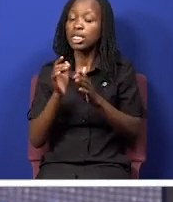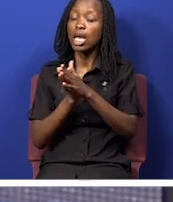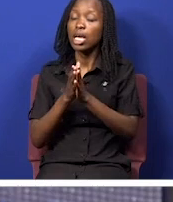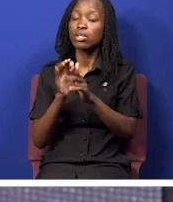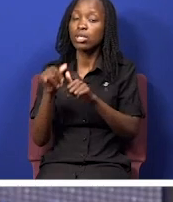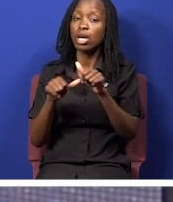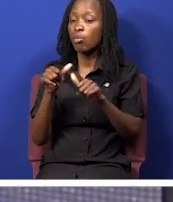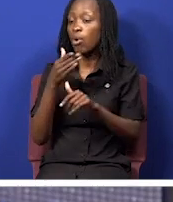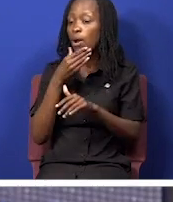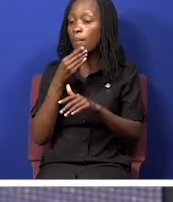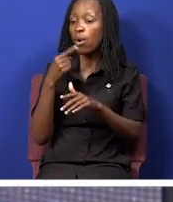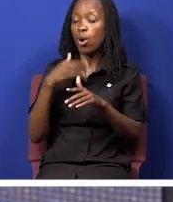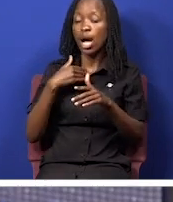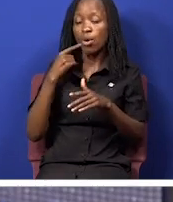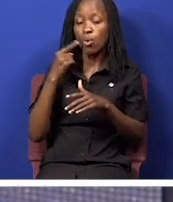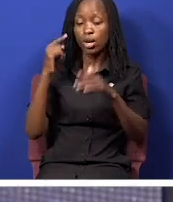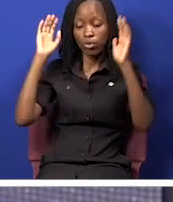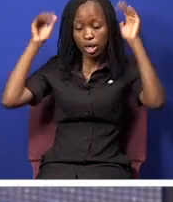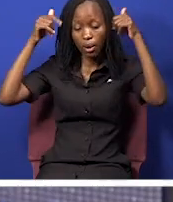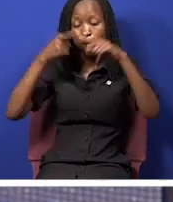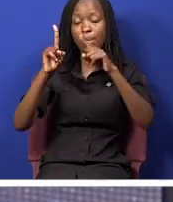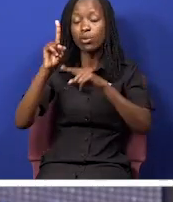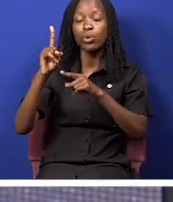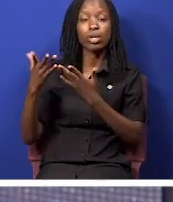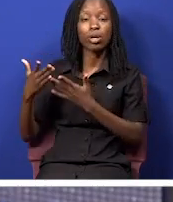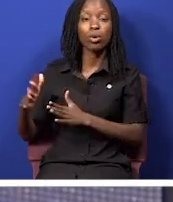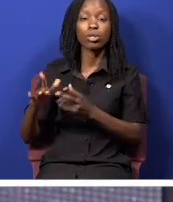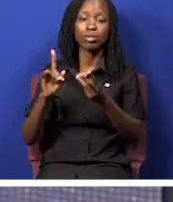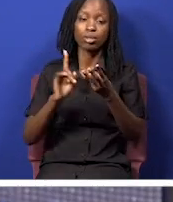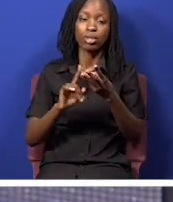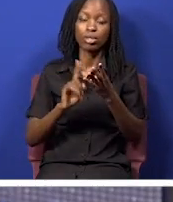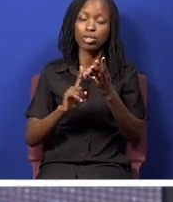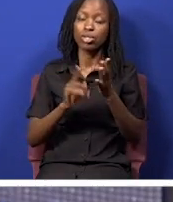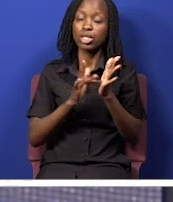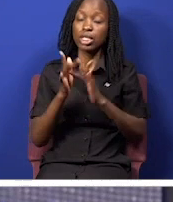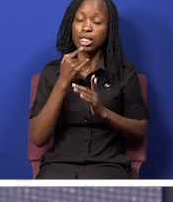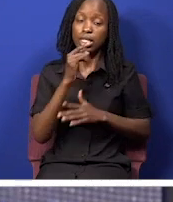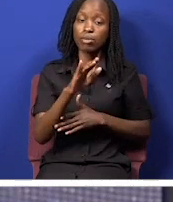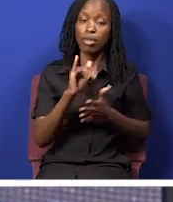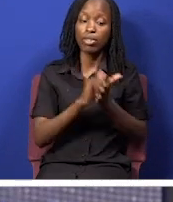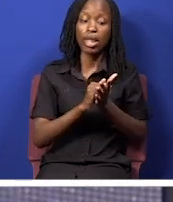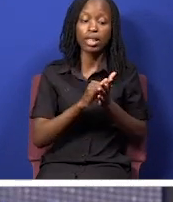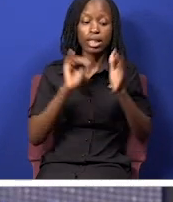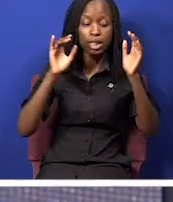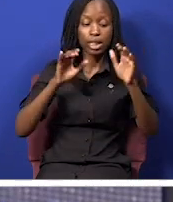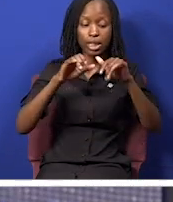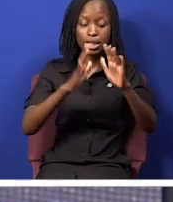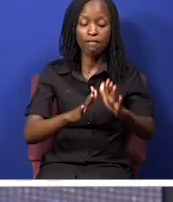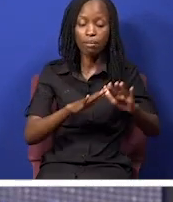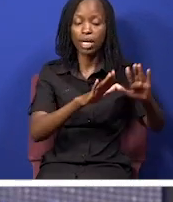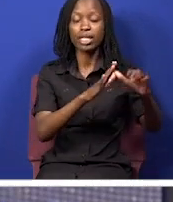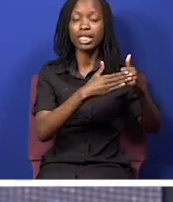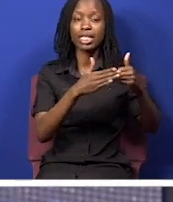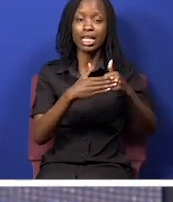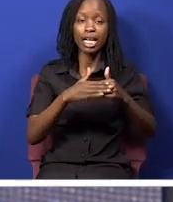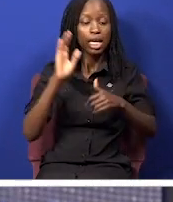parable about a man who had 100 sheep but one got lost. 4. Jesus tells them the man leaves the 99 other